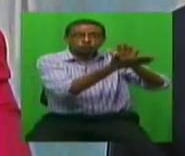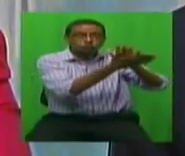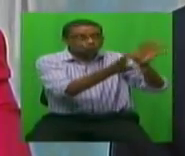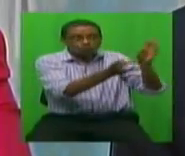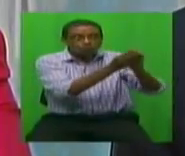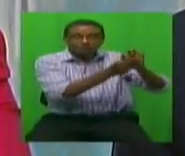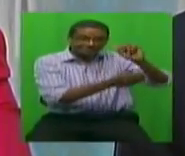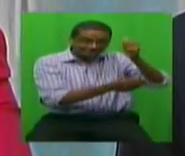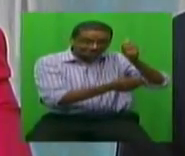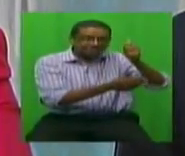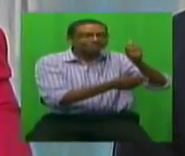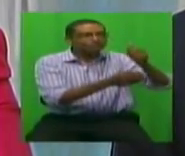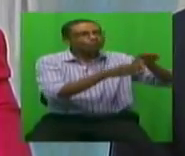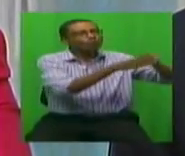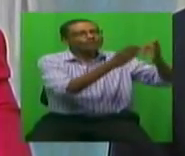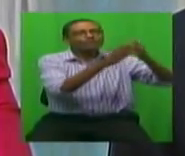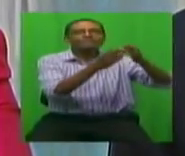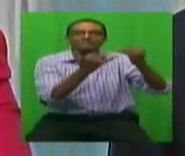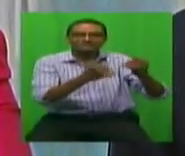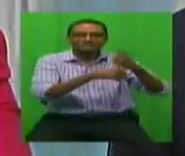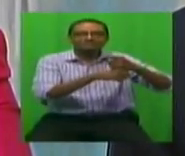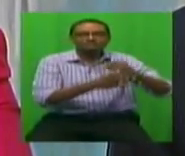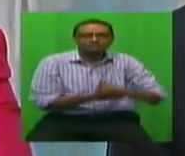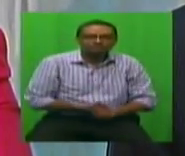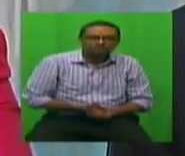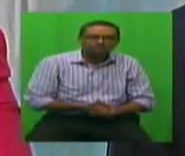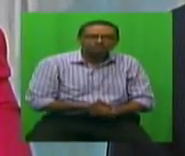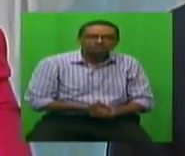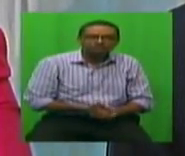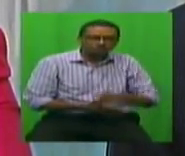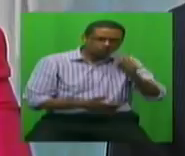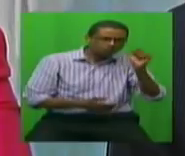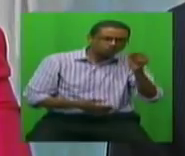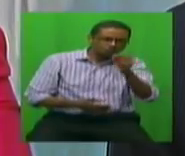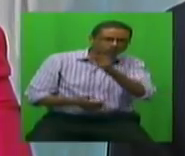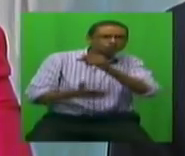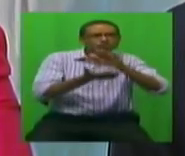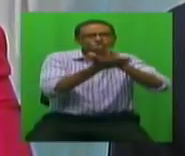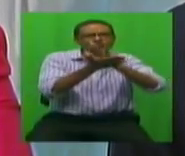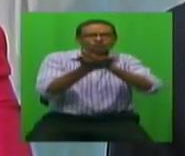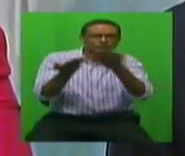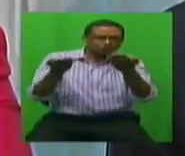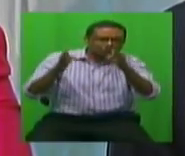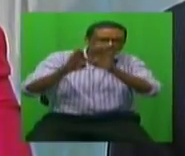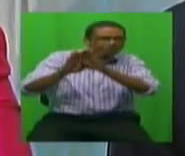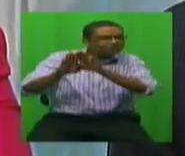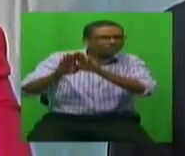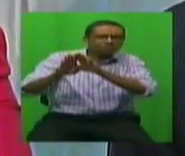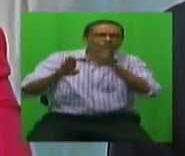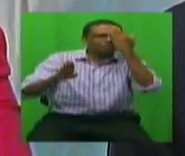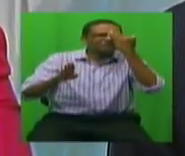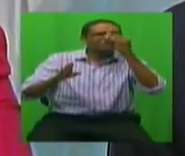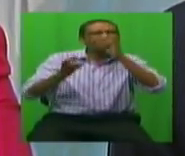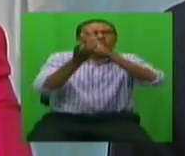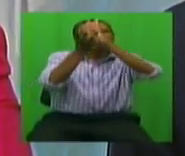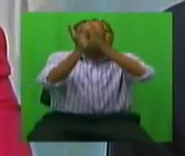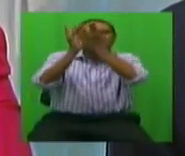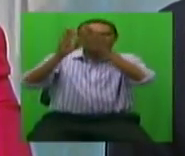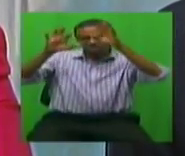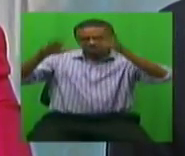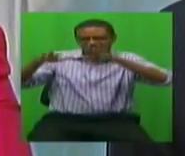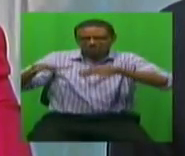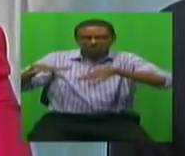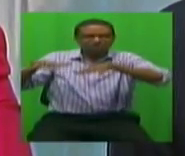Schools that are still closed as a result of the weather and the floodwaters still